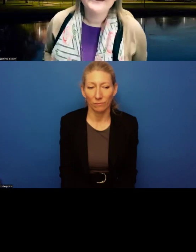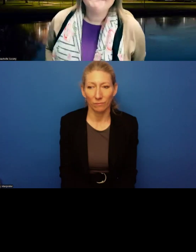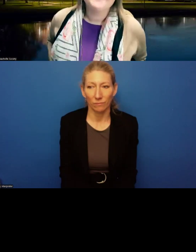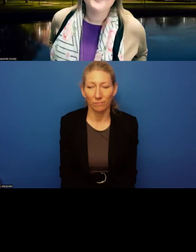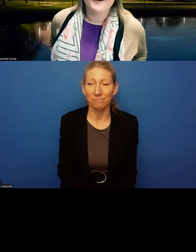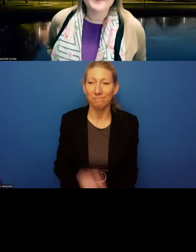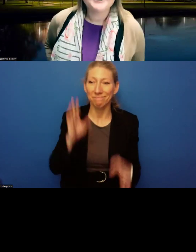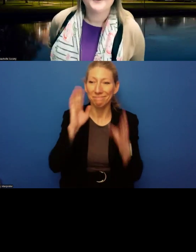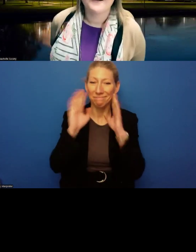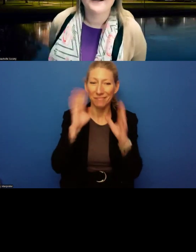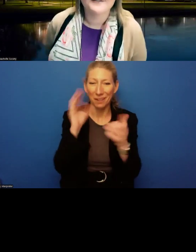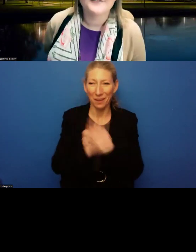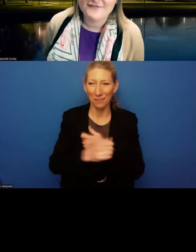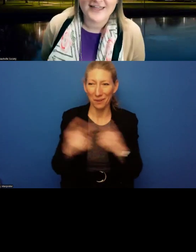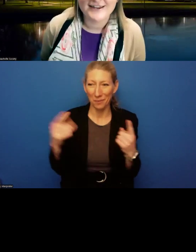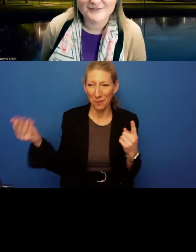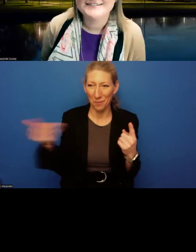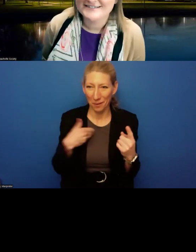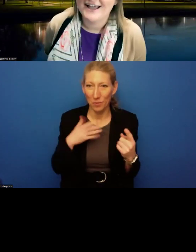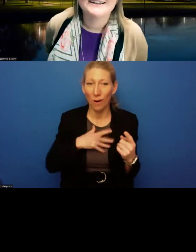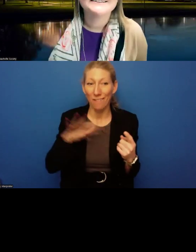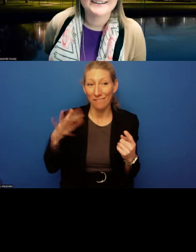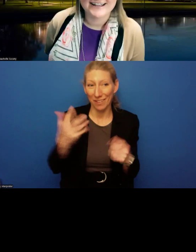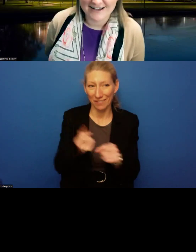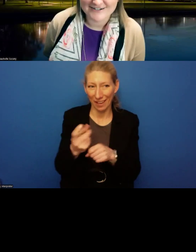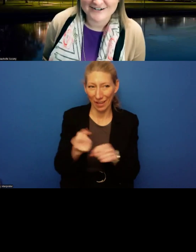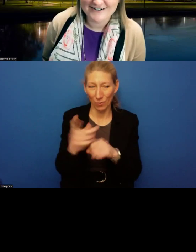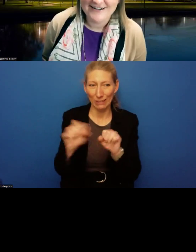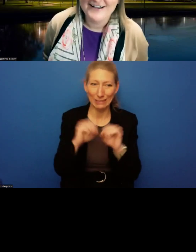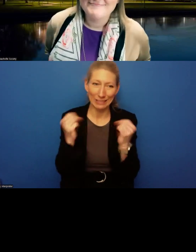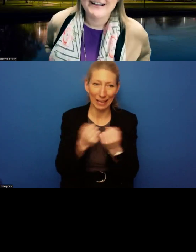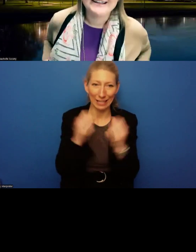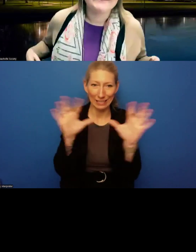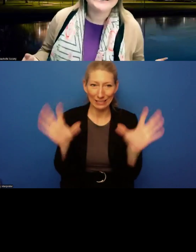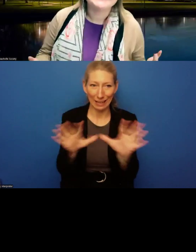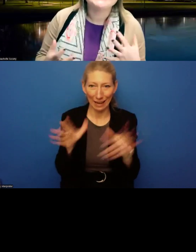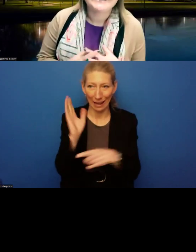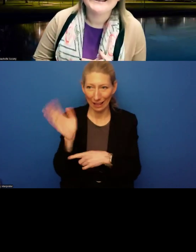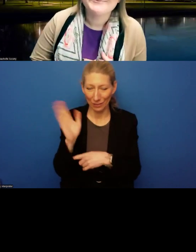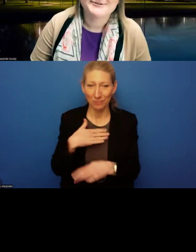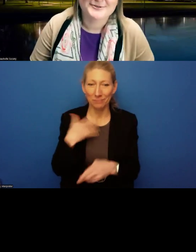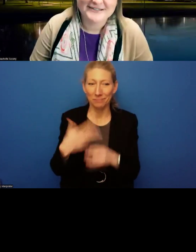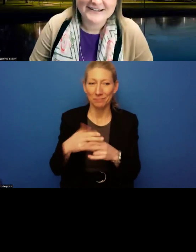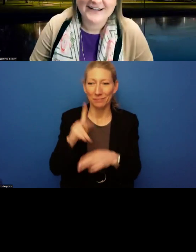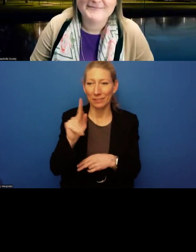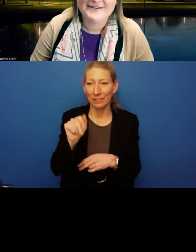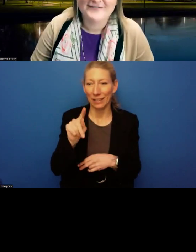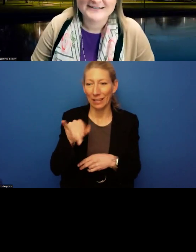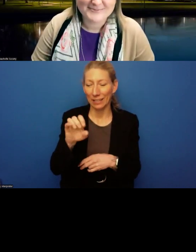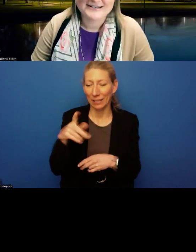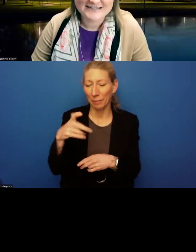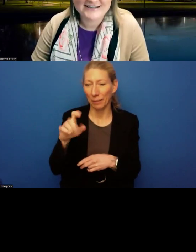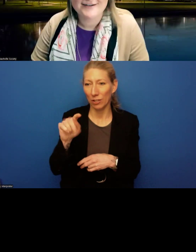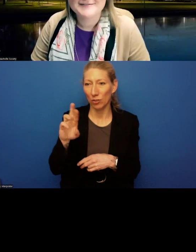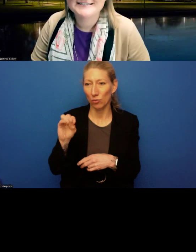Hello, everyone. Welcome to our 5th annual Society Sunday lecture. My name is Katie Petroli. I'm the